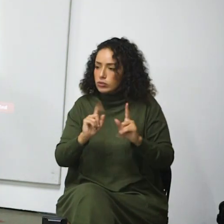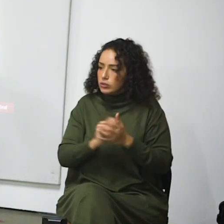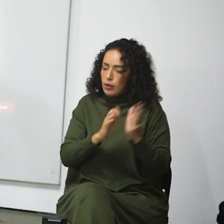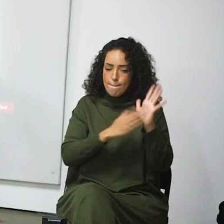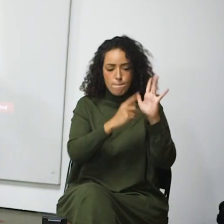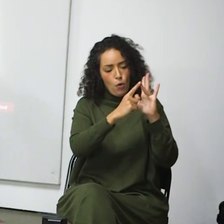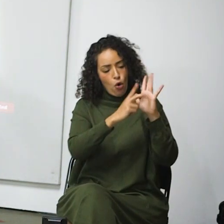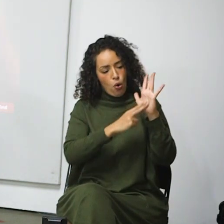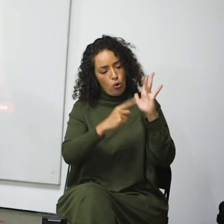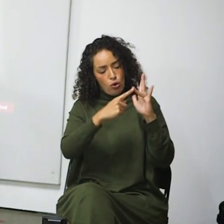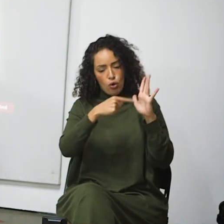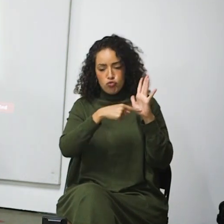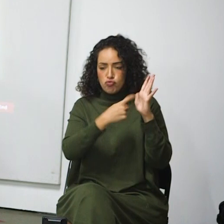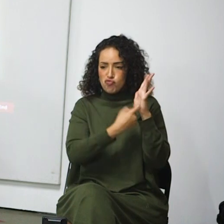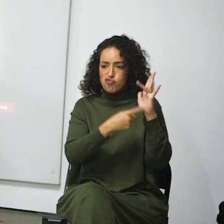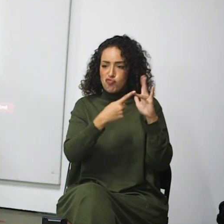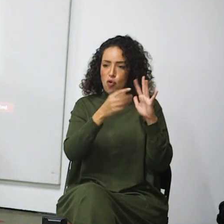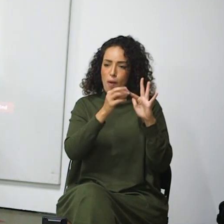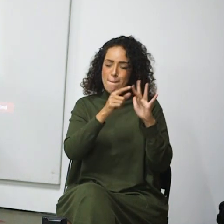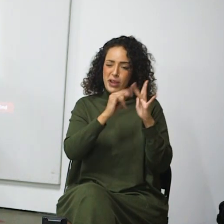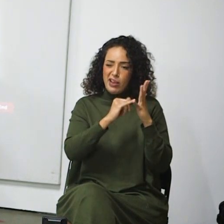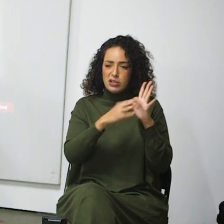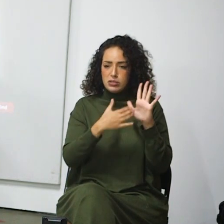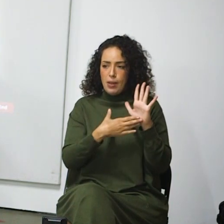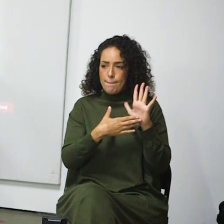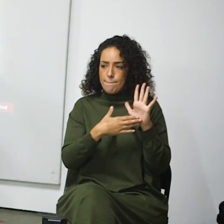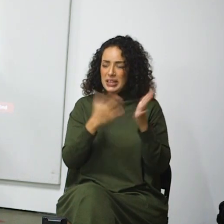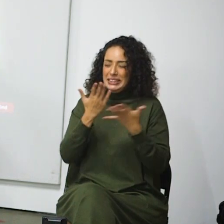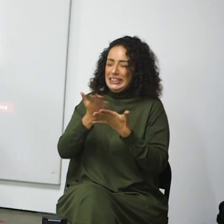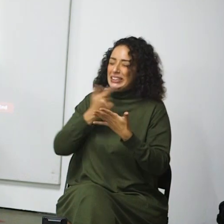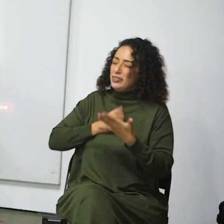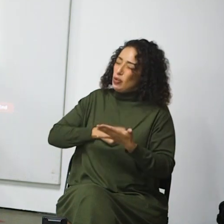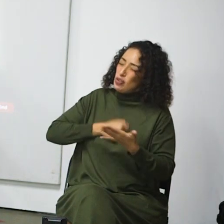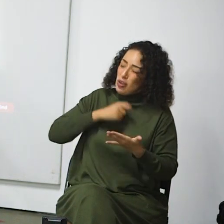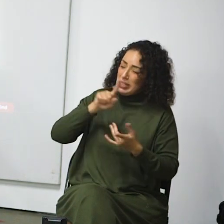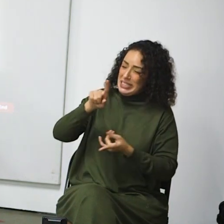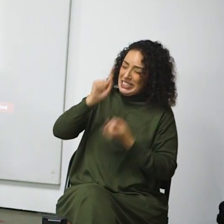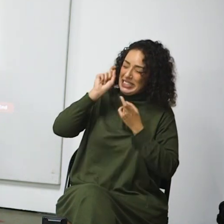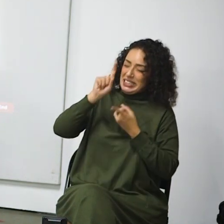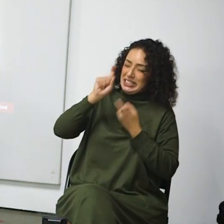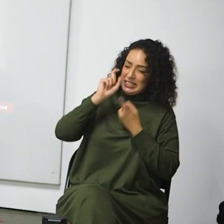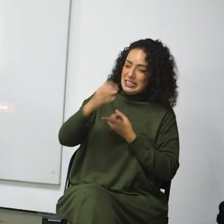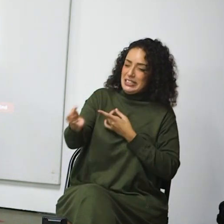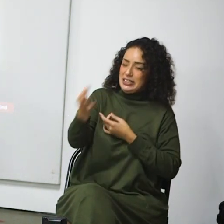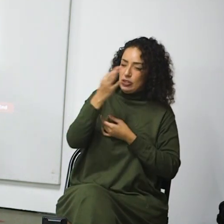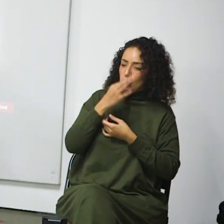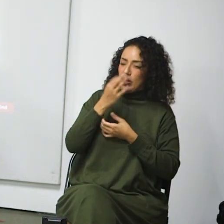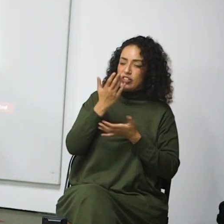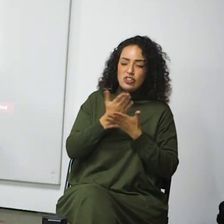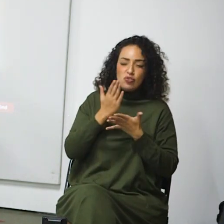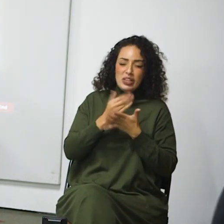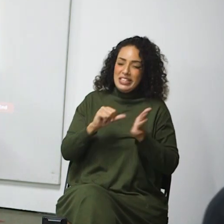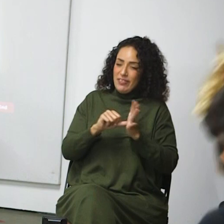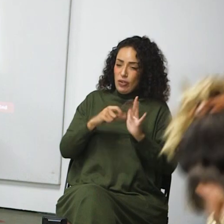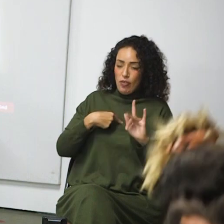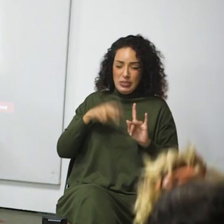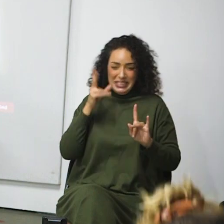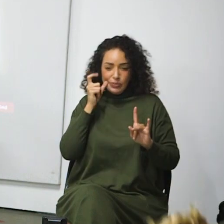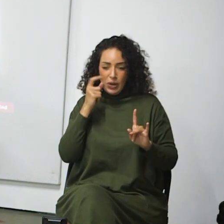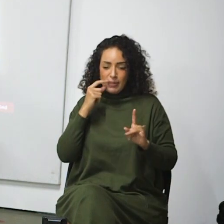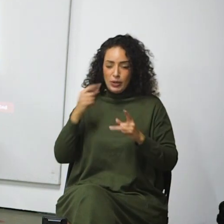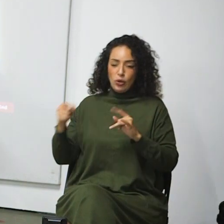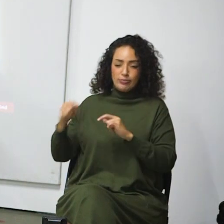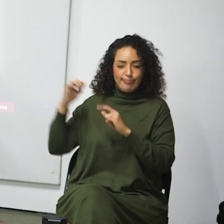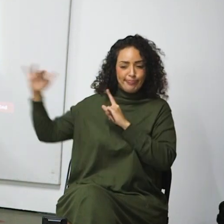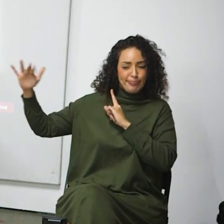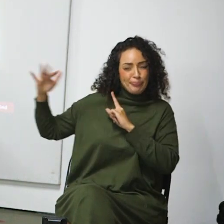Yeah, I'm not sure I caught very much of the questions. Sorry, it was quite distorted. Was